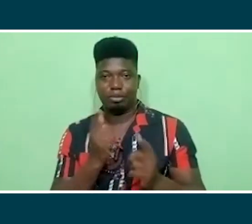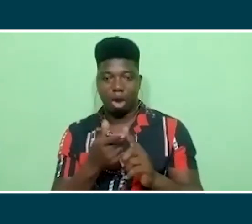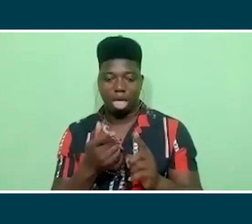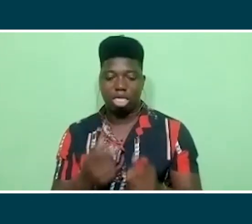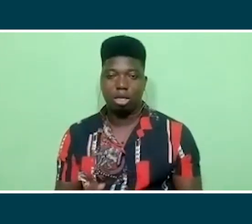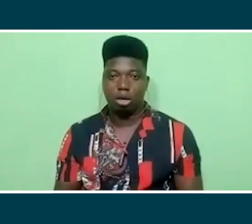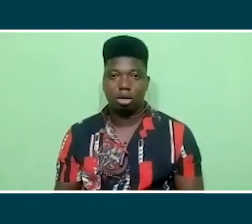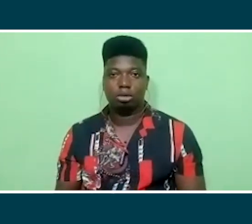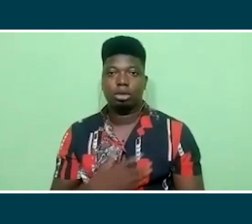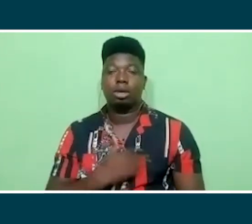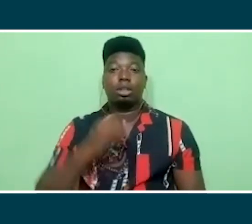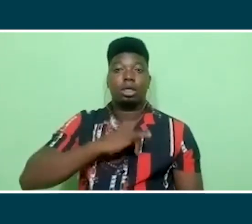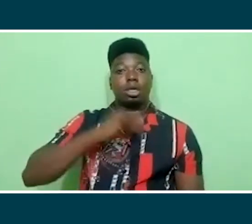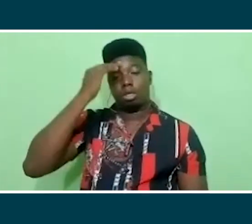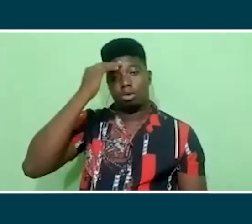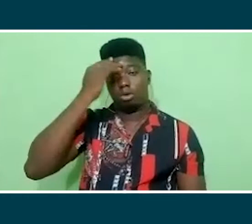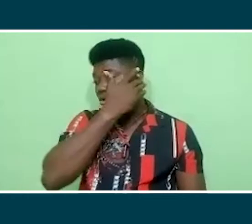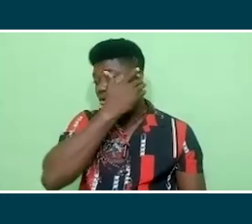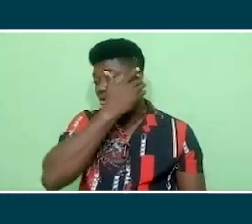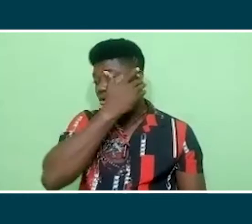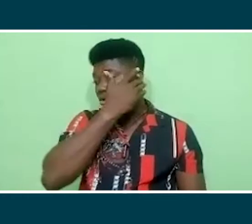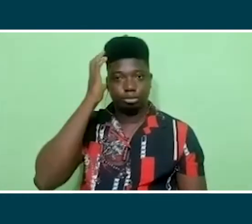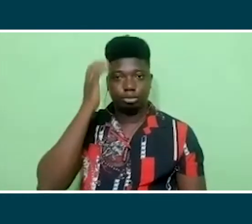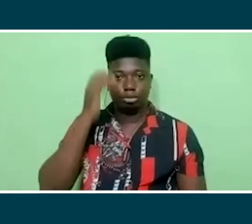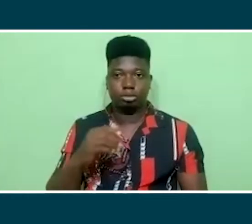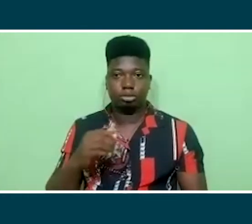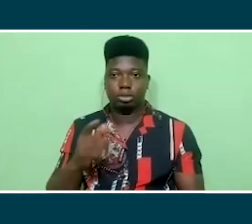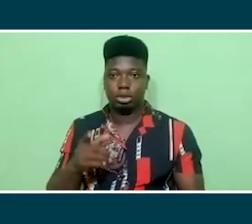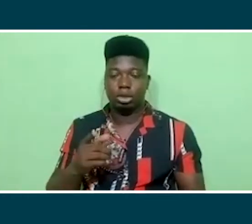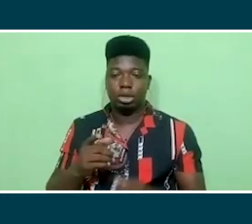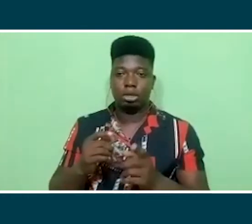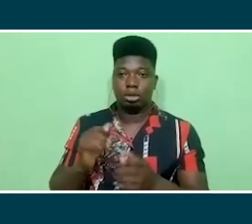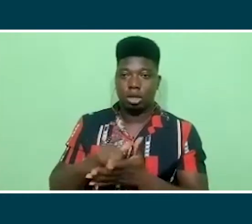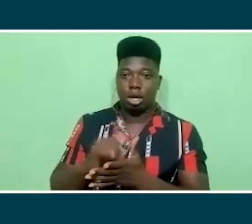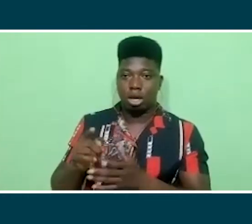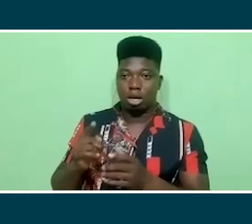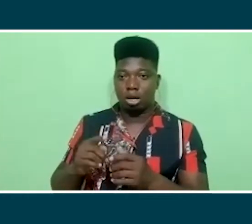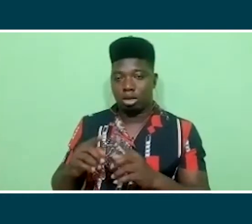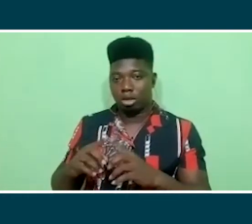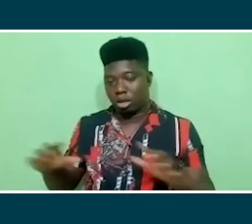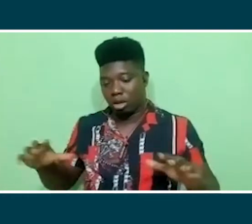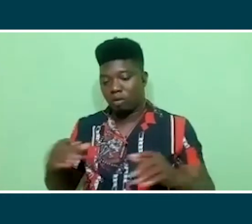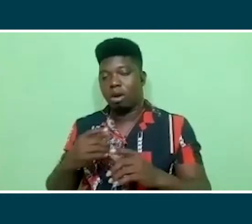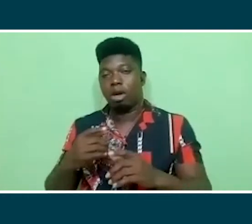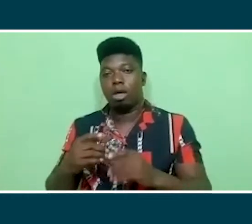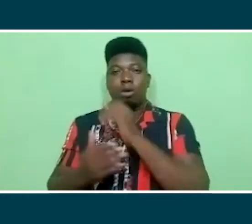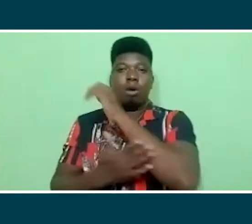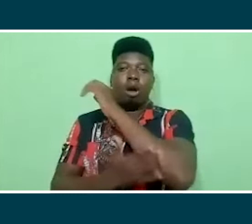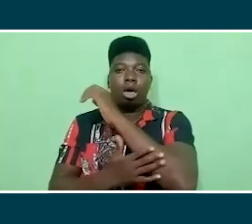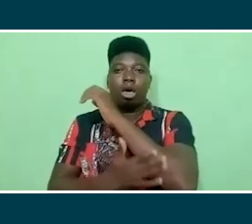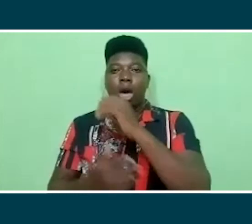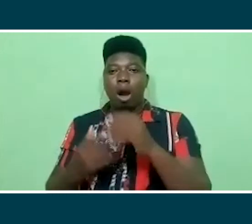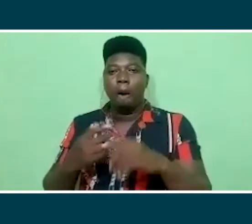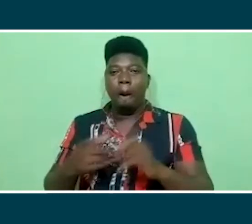that in Seattle is different than many pockets of our country, but in my little microcosm of life, there